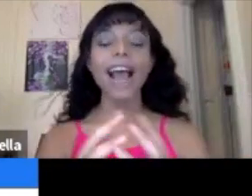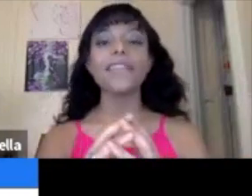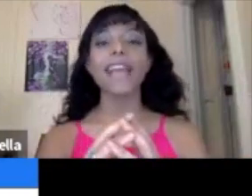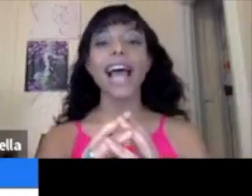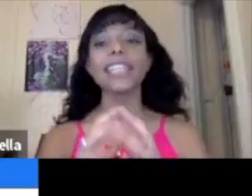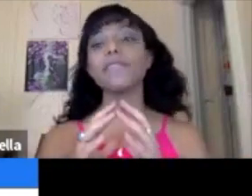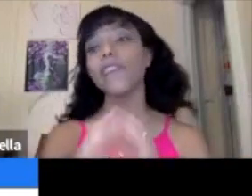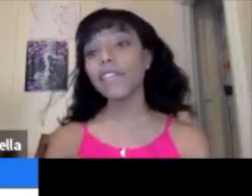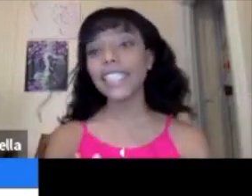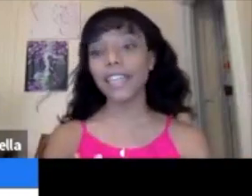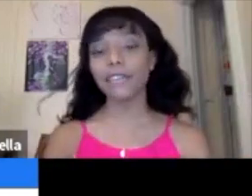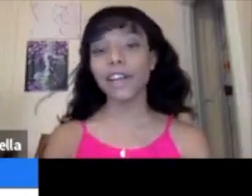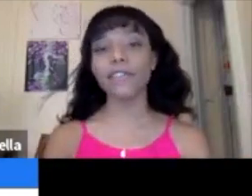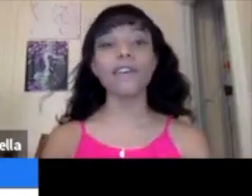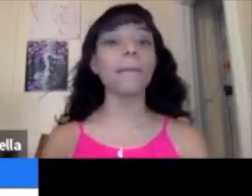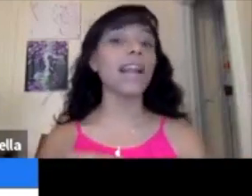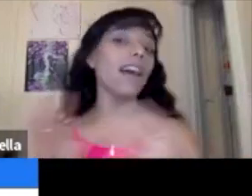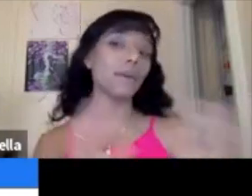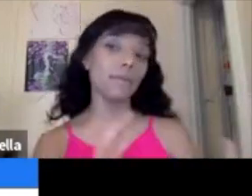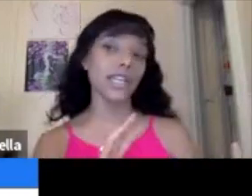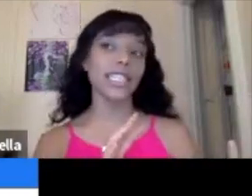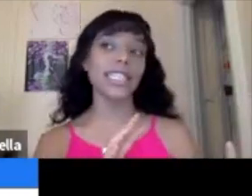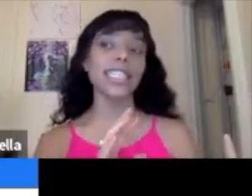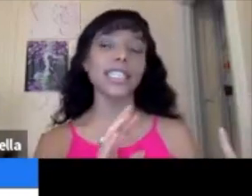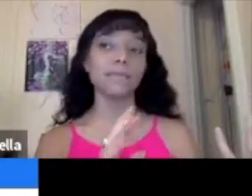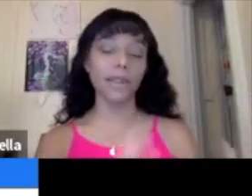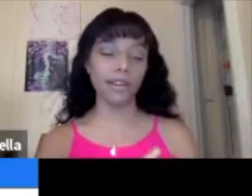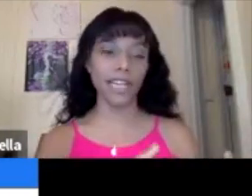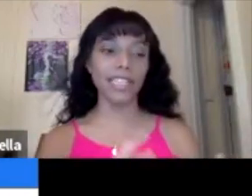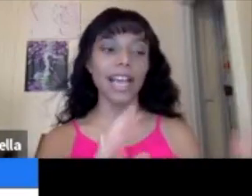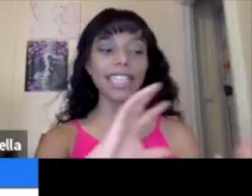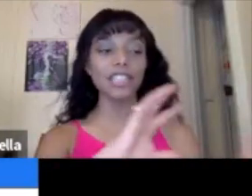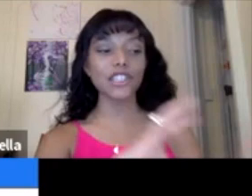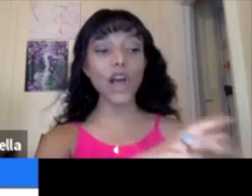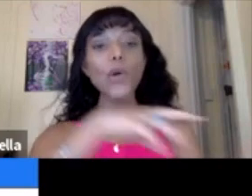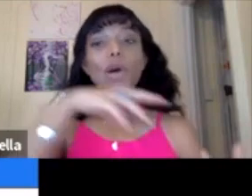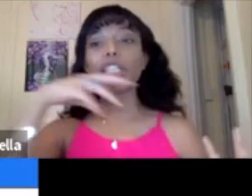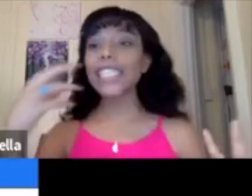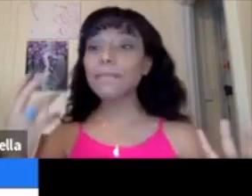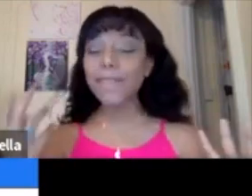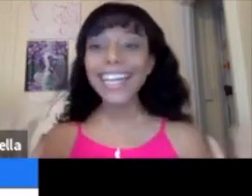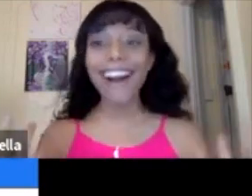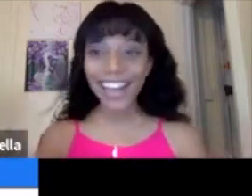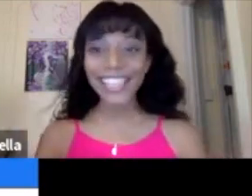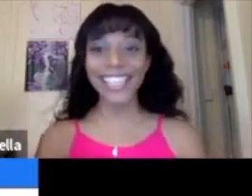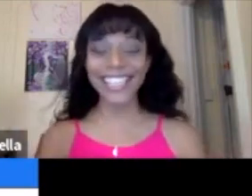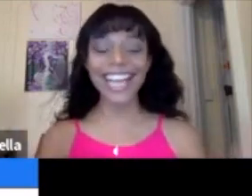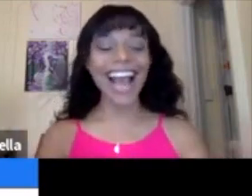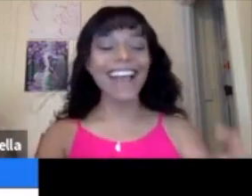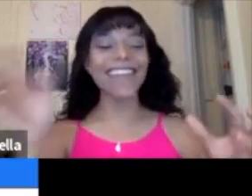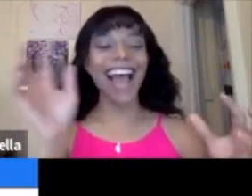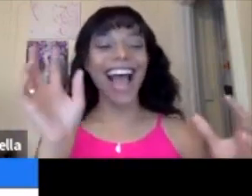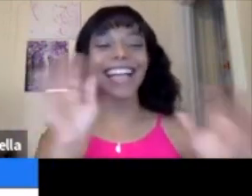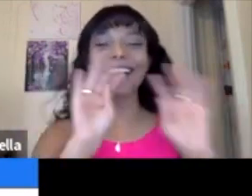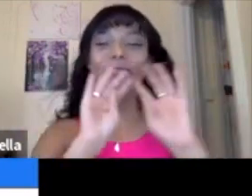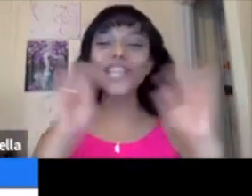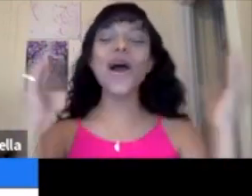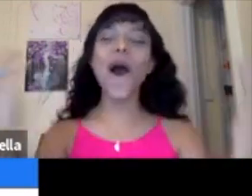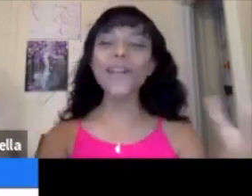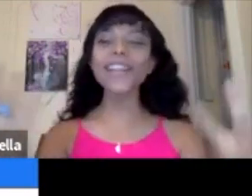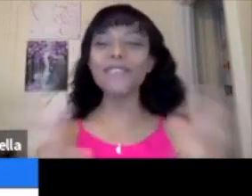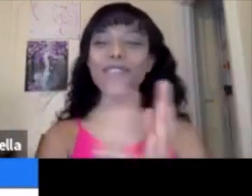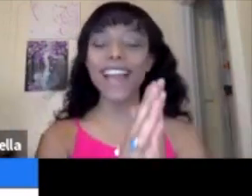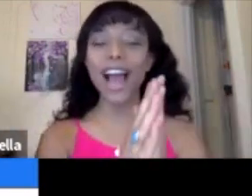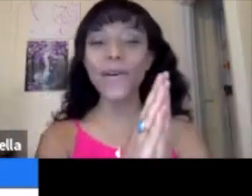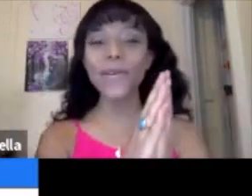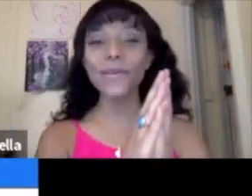experience that is very different from another person's experience. And so just be conscious that we